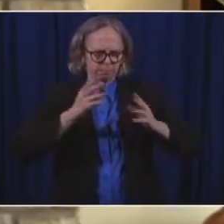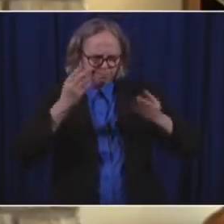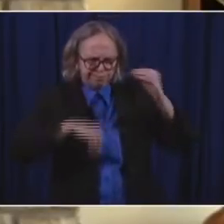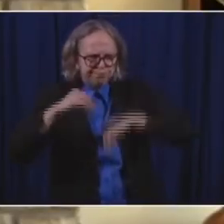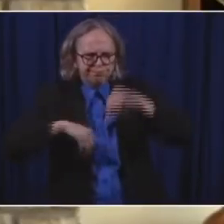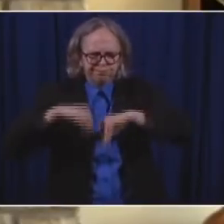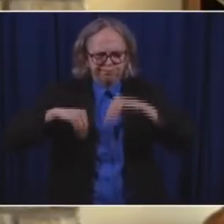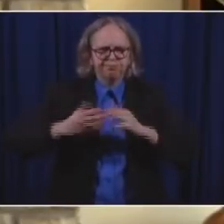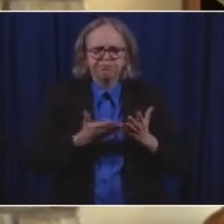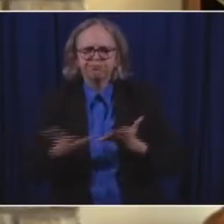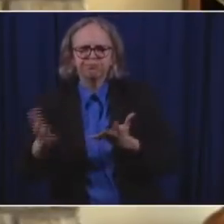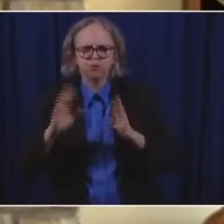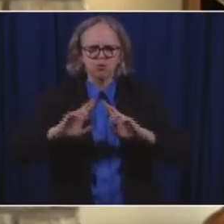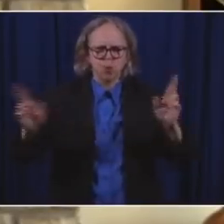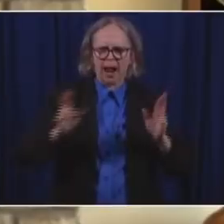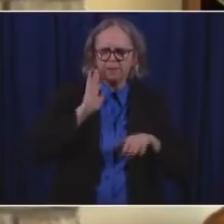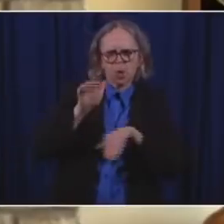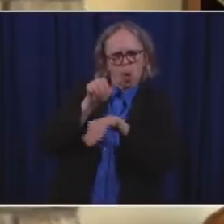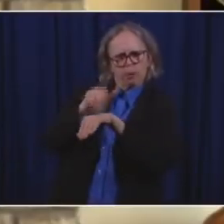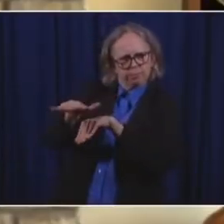In that shipment, you will have